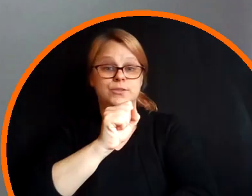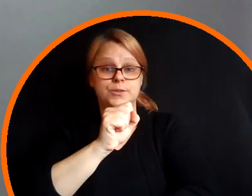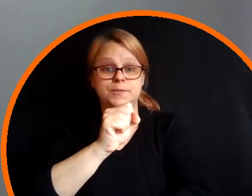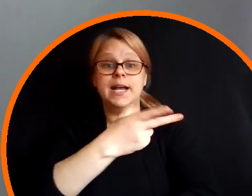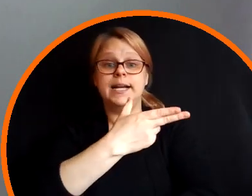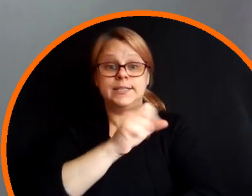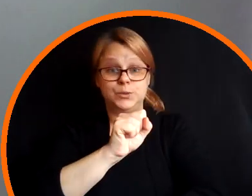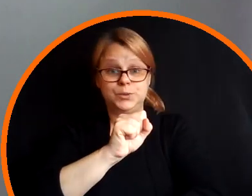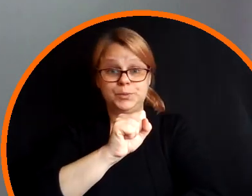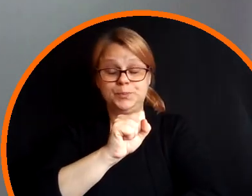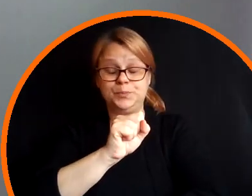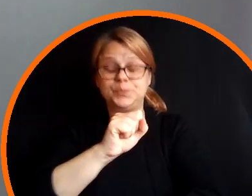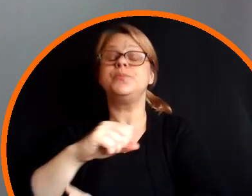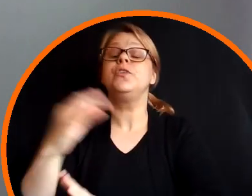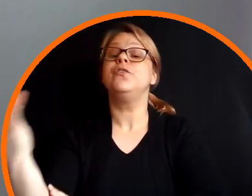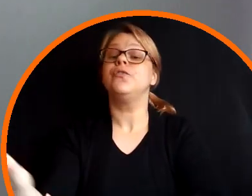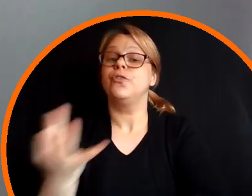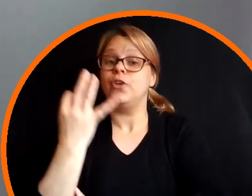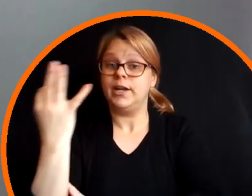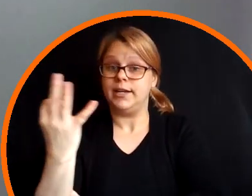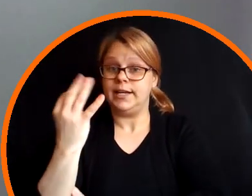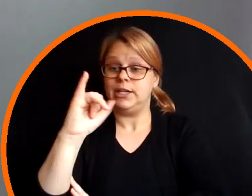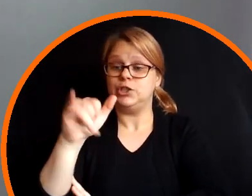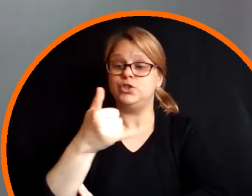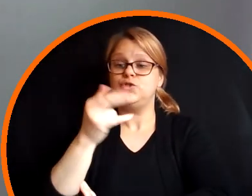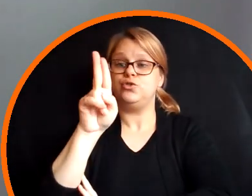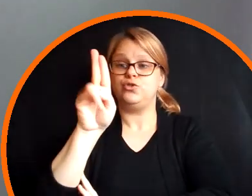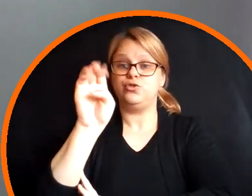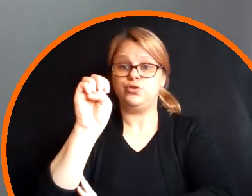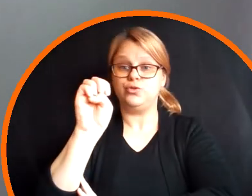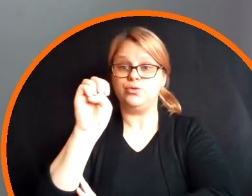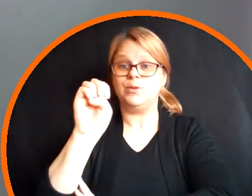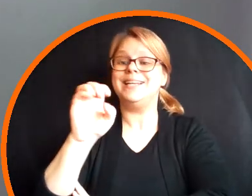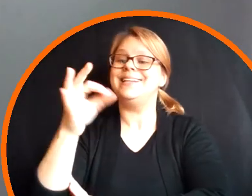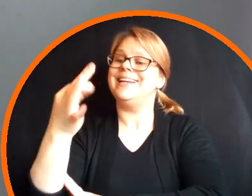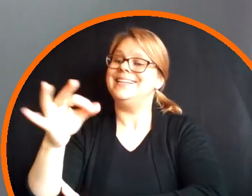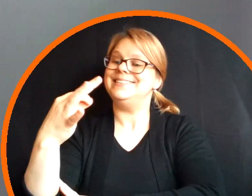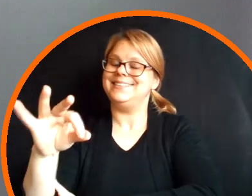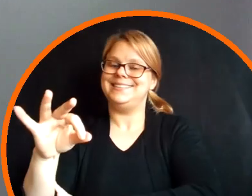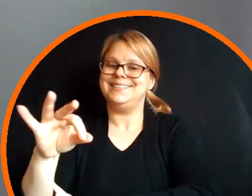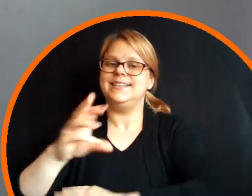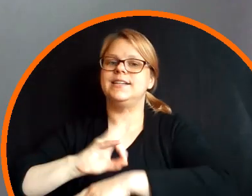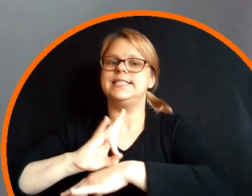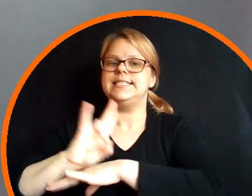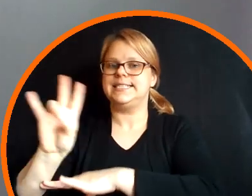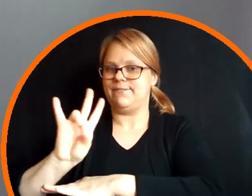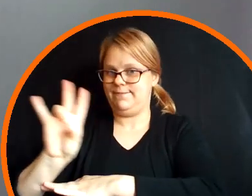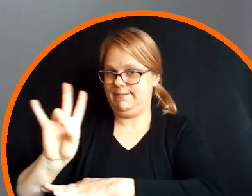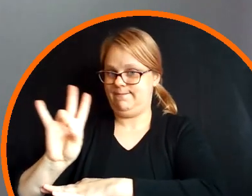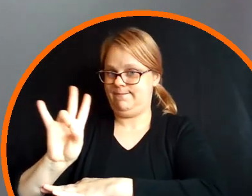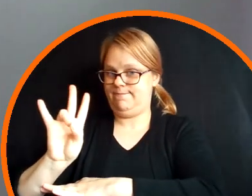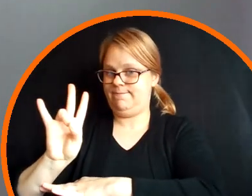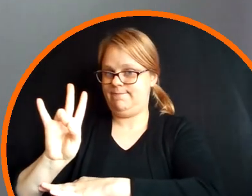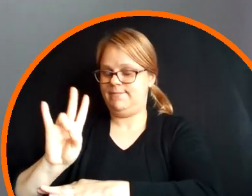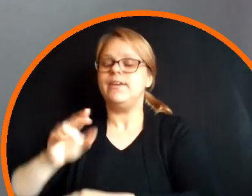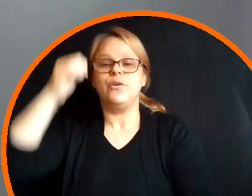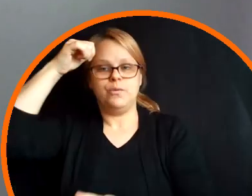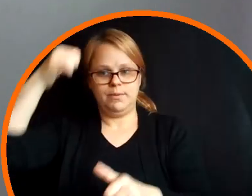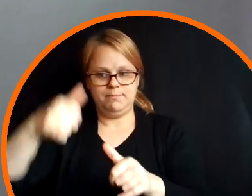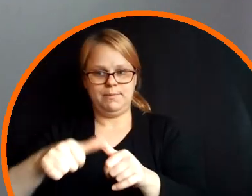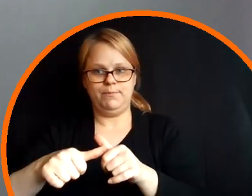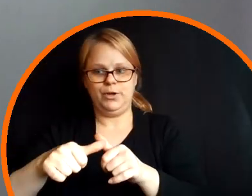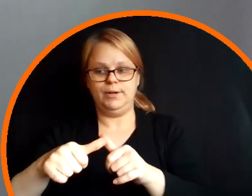High school is Friday, June 19th, 7 o'clock. 7 o'clock. Remember, dates have changed